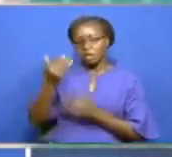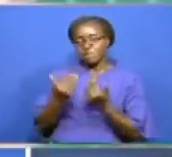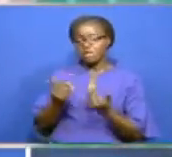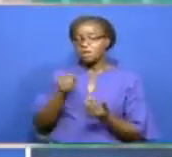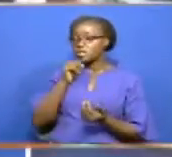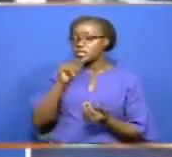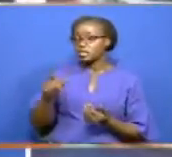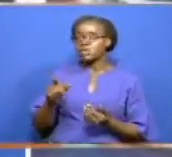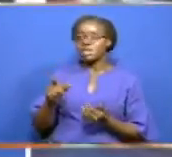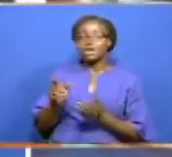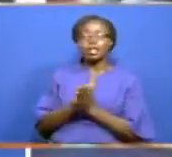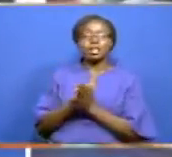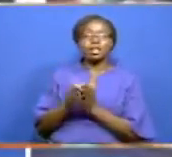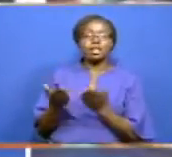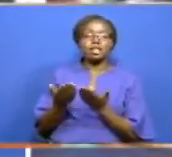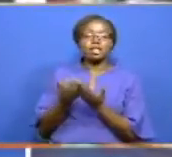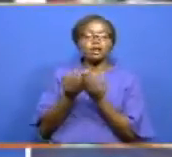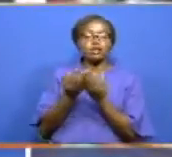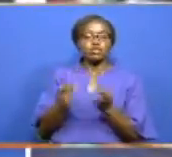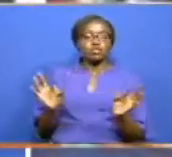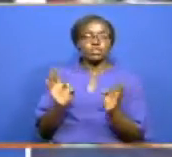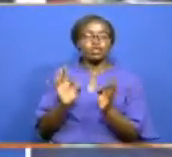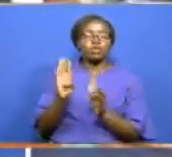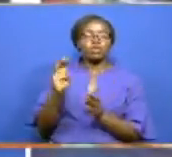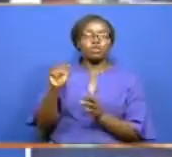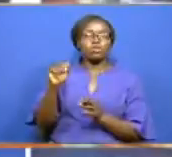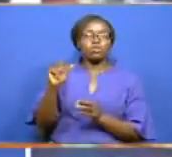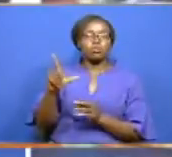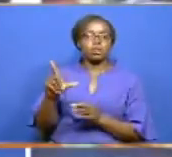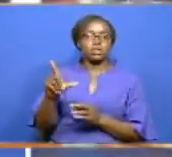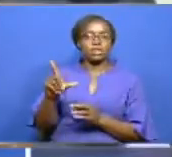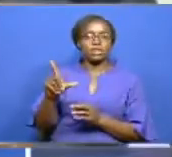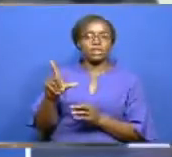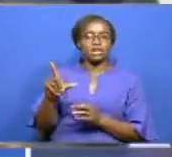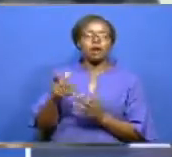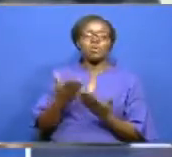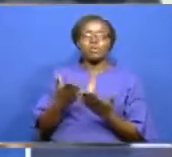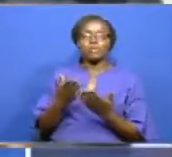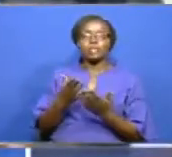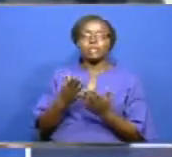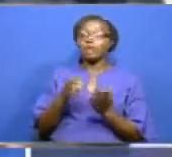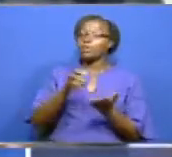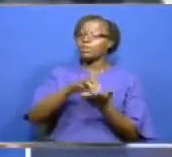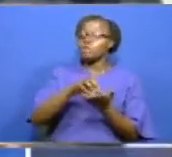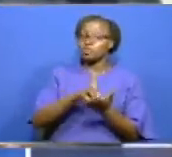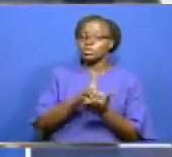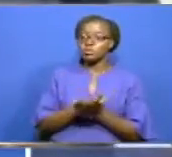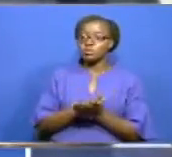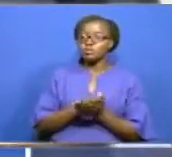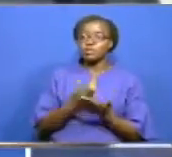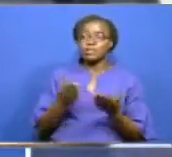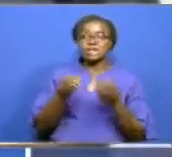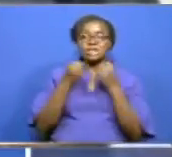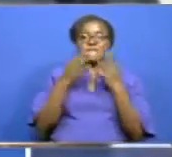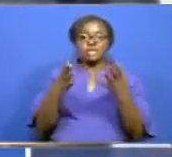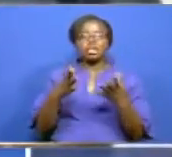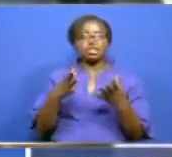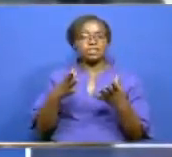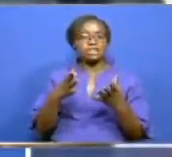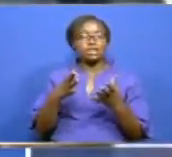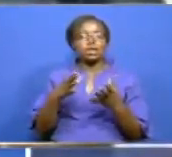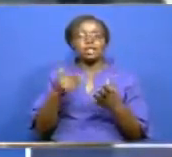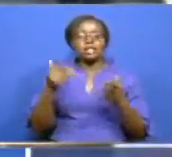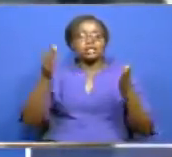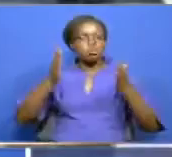and the co-accused were released on bail on Monday with a raft of strict terms. And by the way, this has nothing to do with any